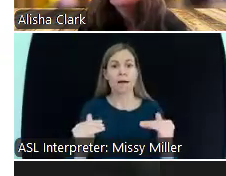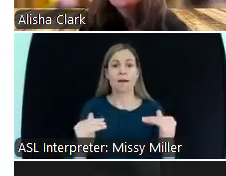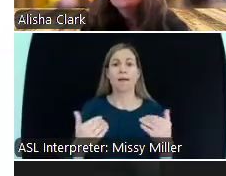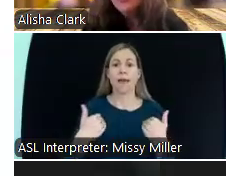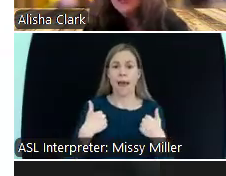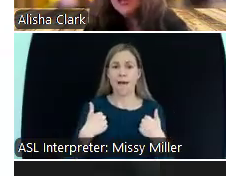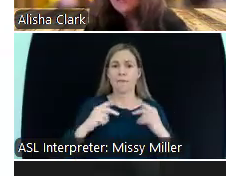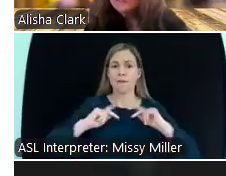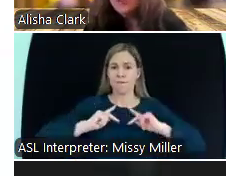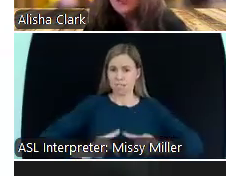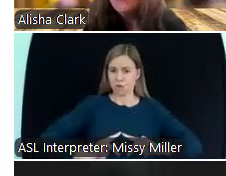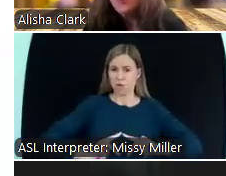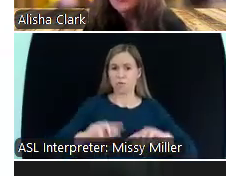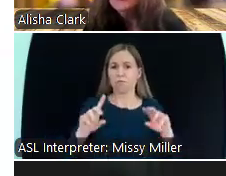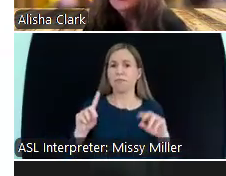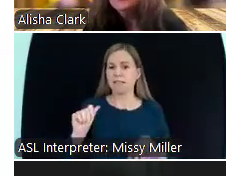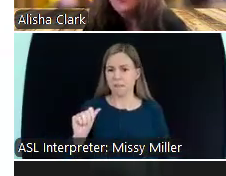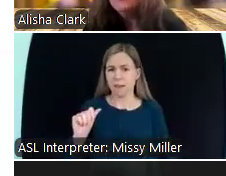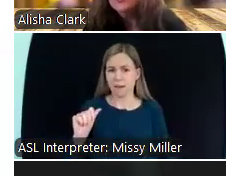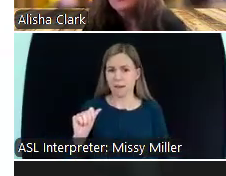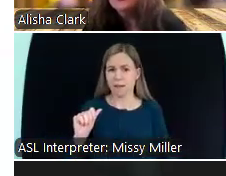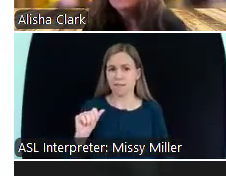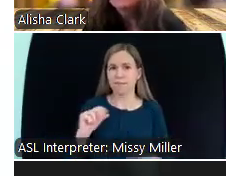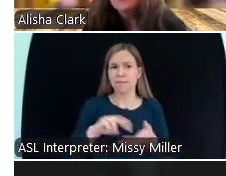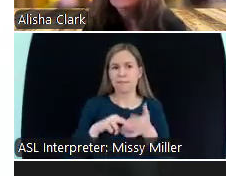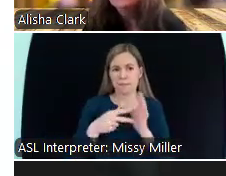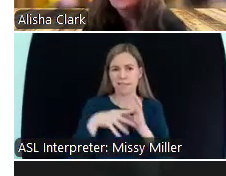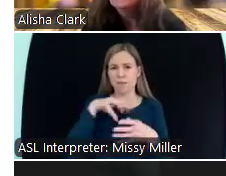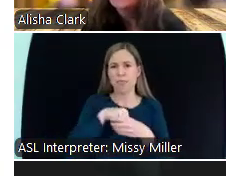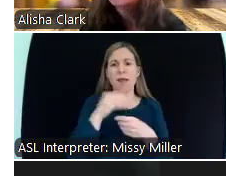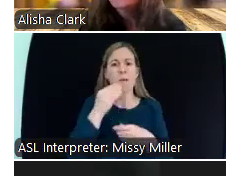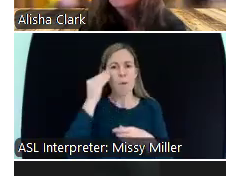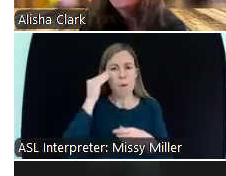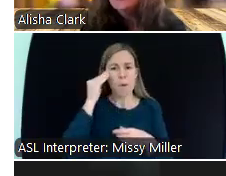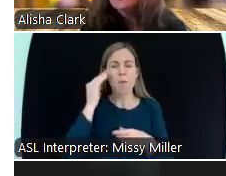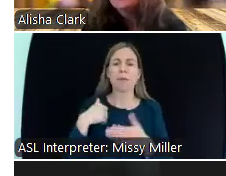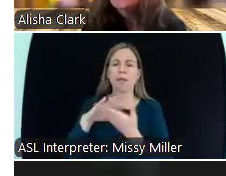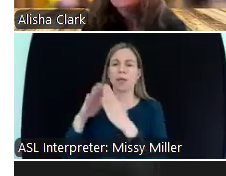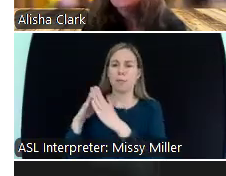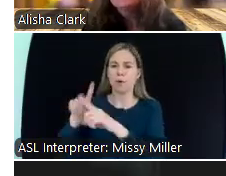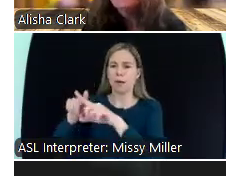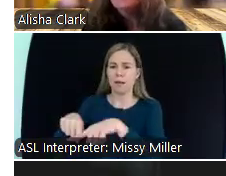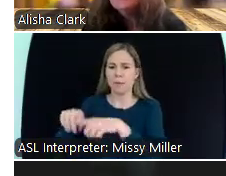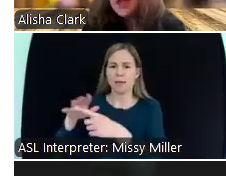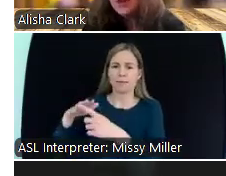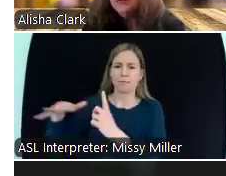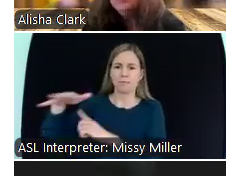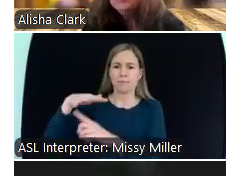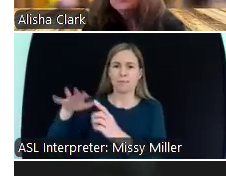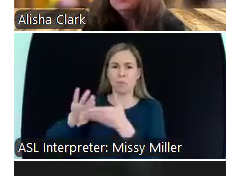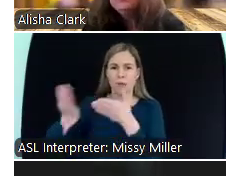physical disability. For our individuals in home and community-based waivers, they must also meet nursing facility level of